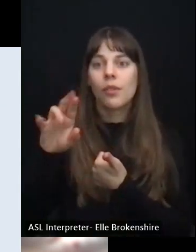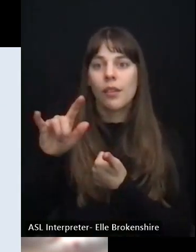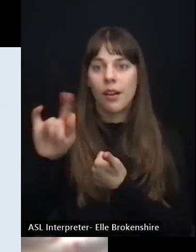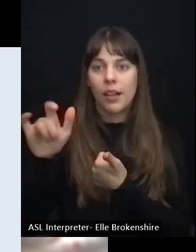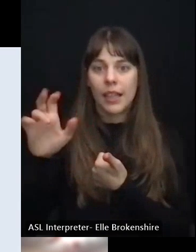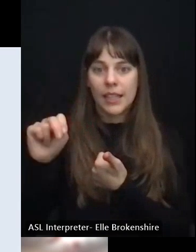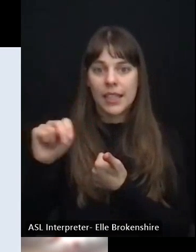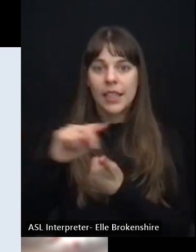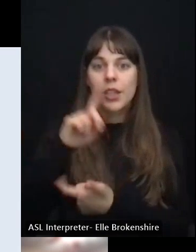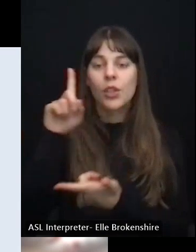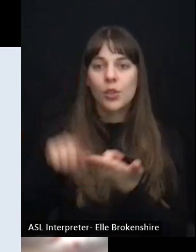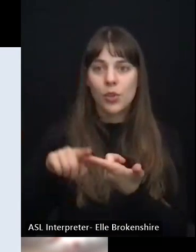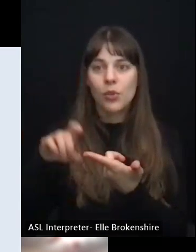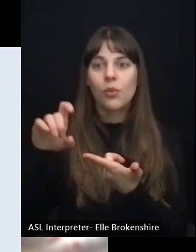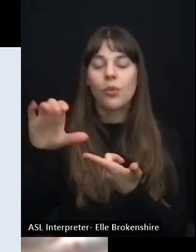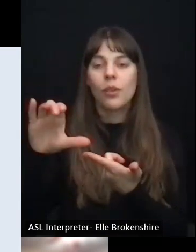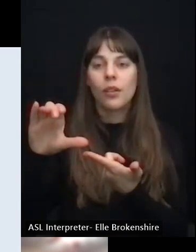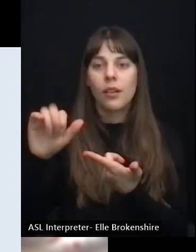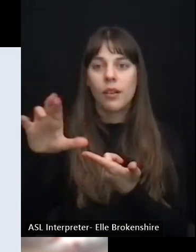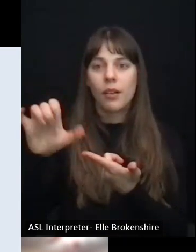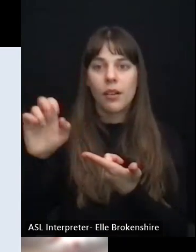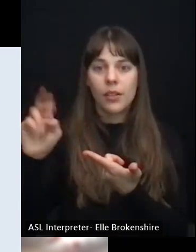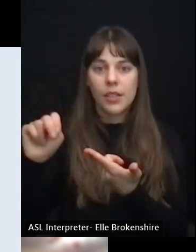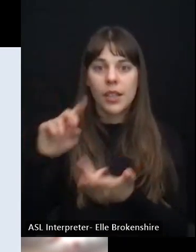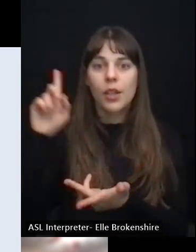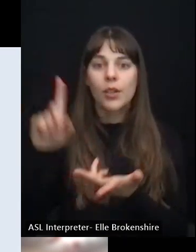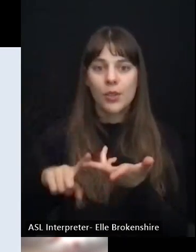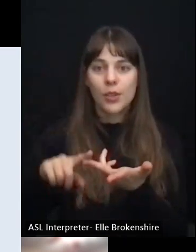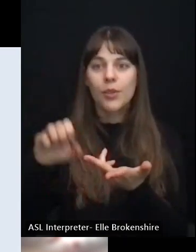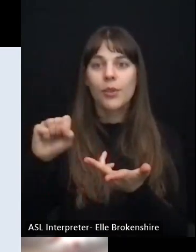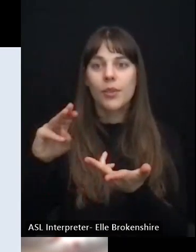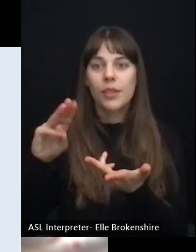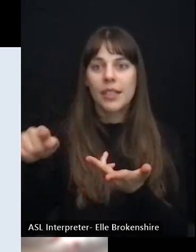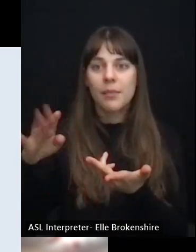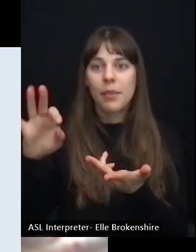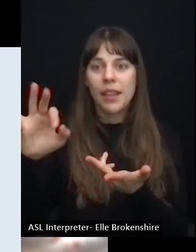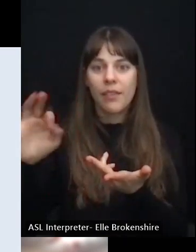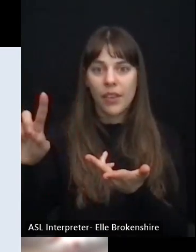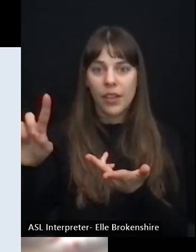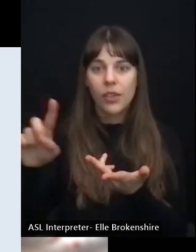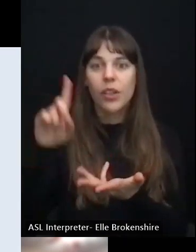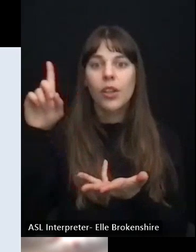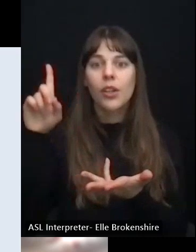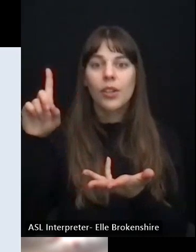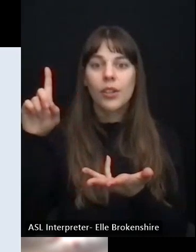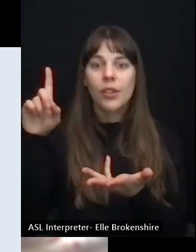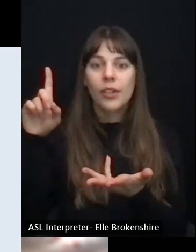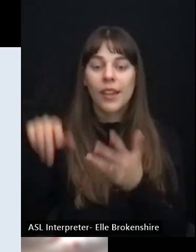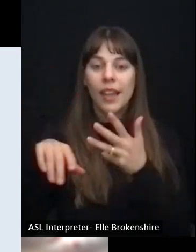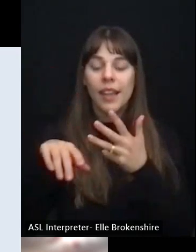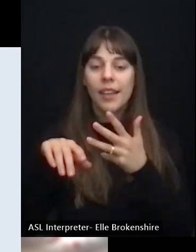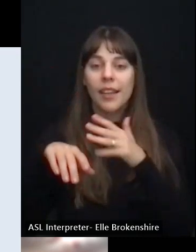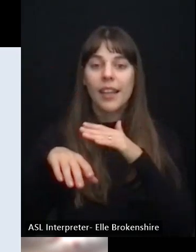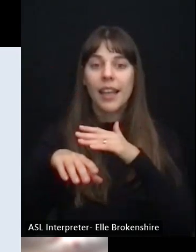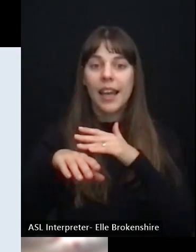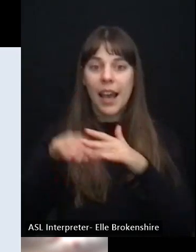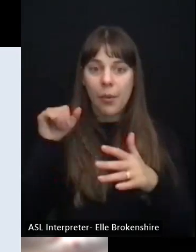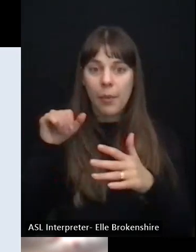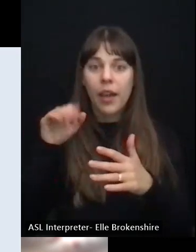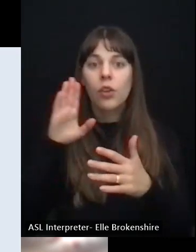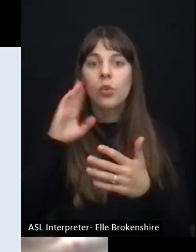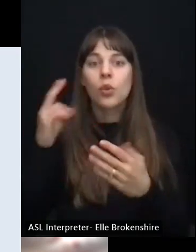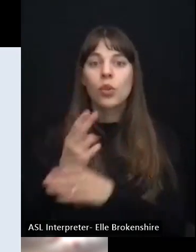the outbound we'll utilize the Carson to the Wabash Tunnel to Sawmill Run, and then once it turns on